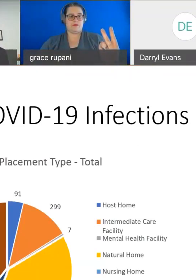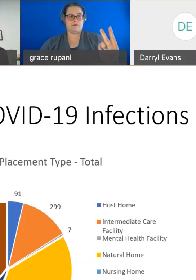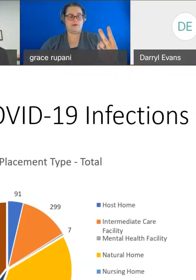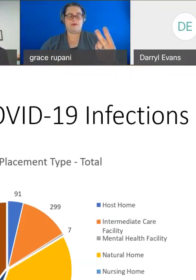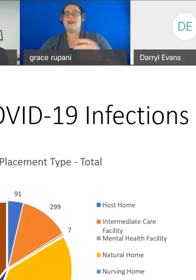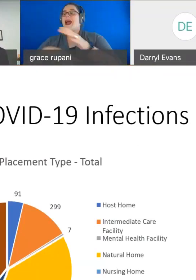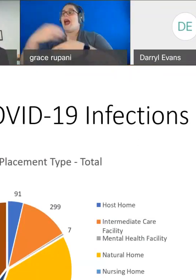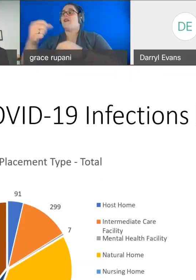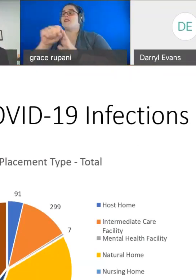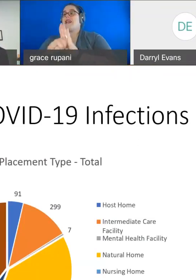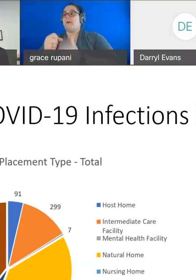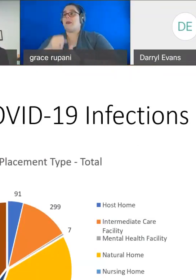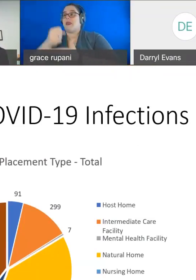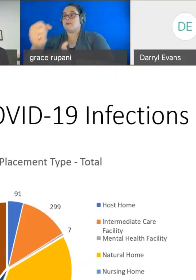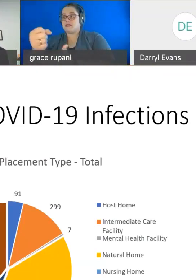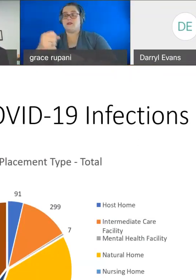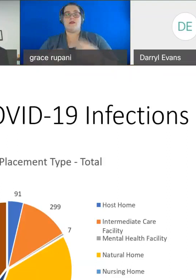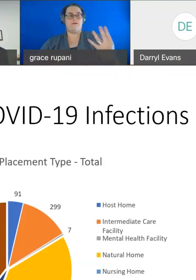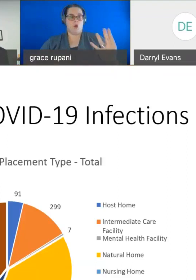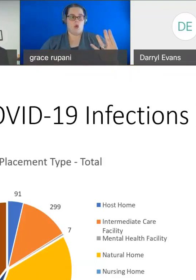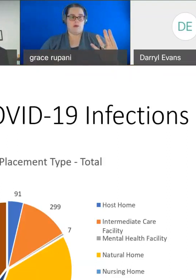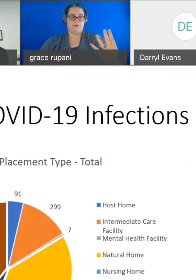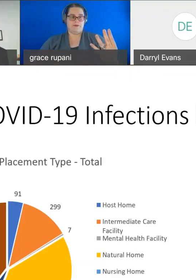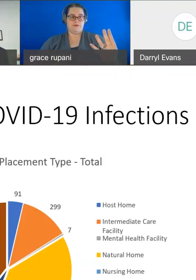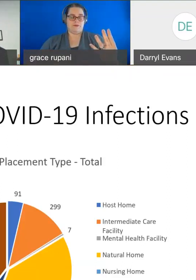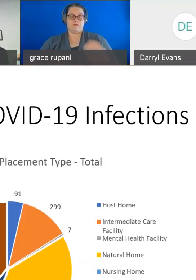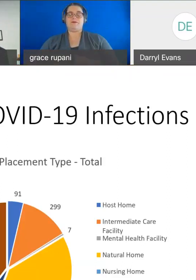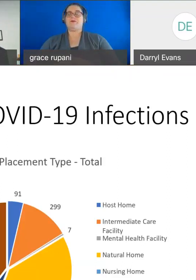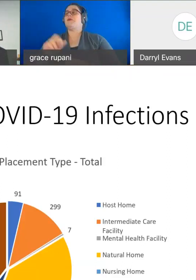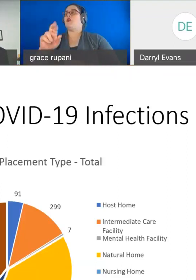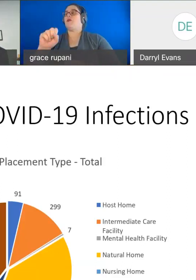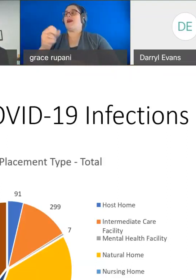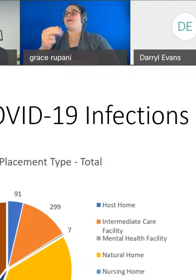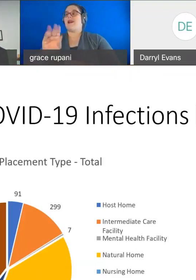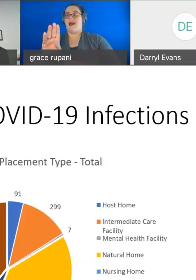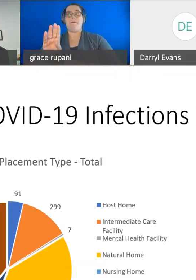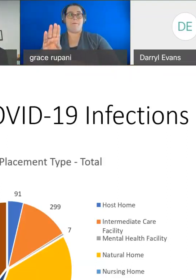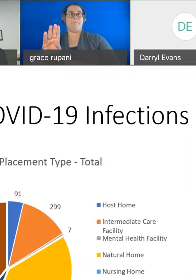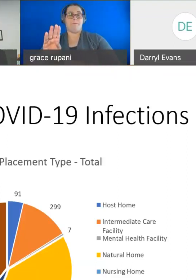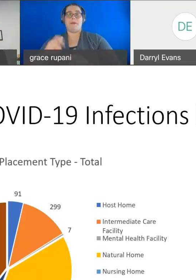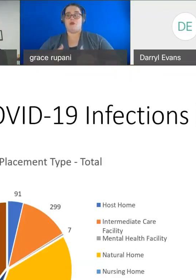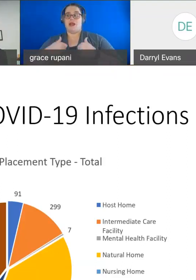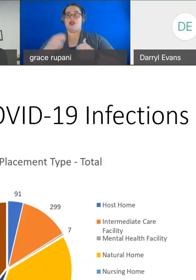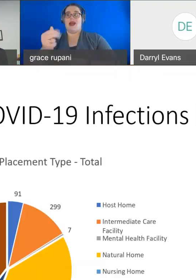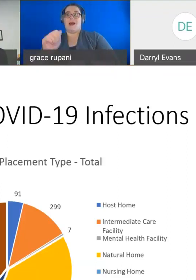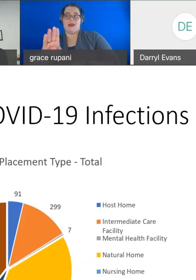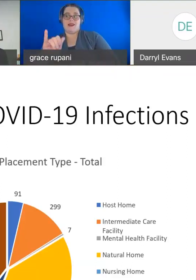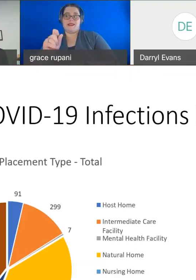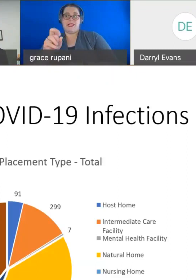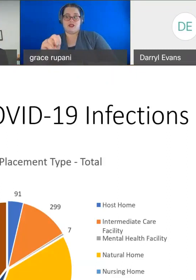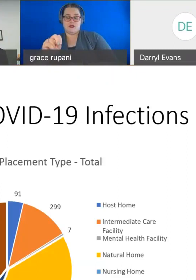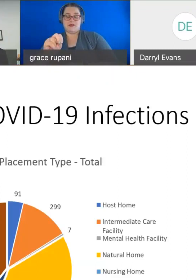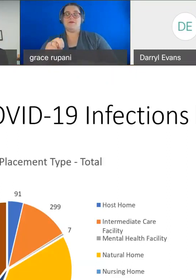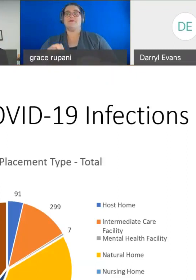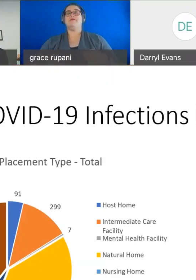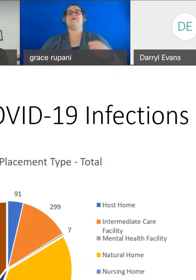out-of-state placements, 37 in residential habilitation, and 206 in